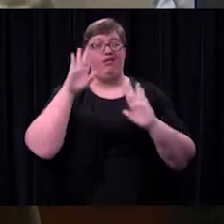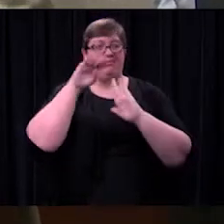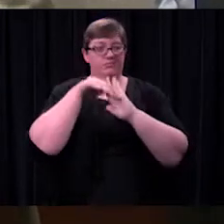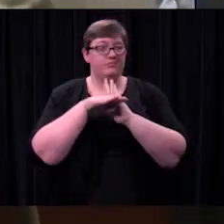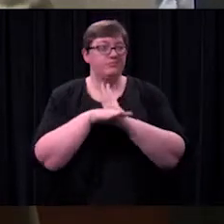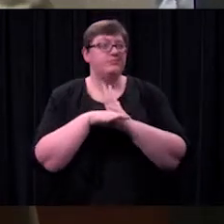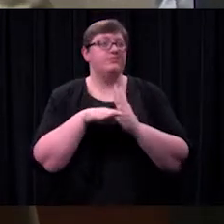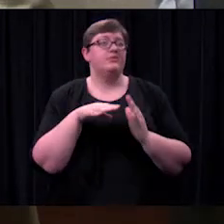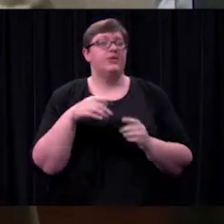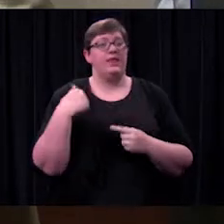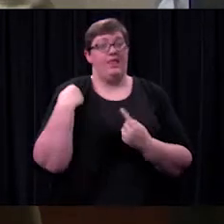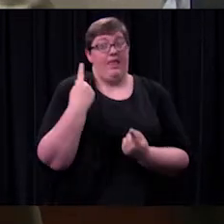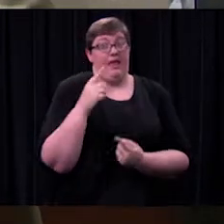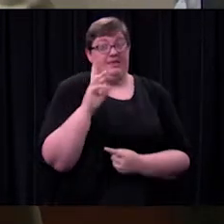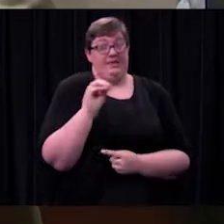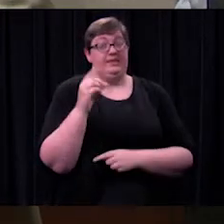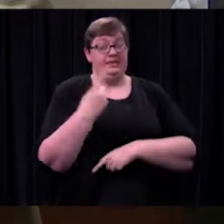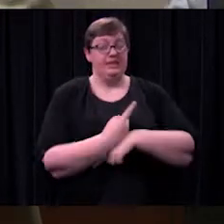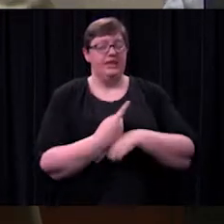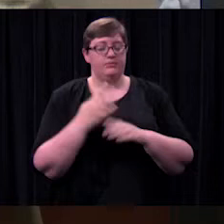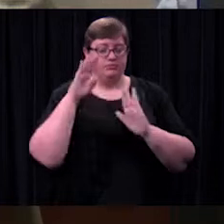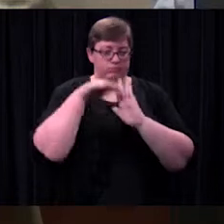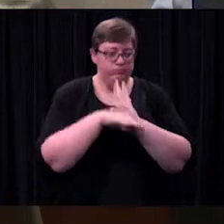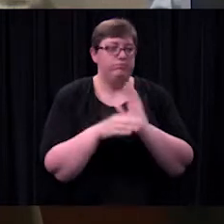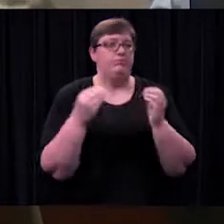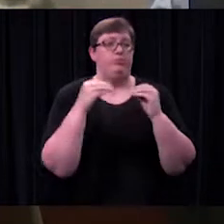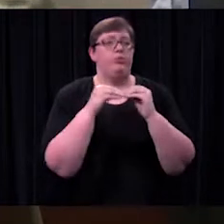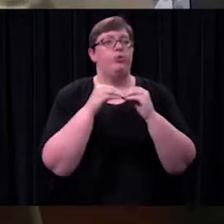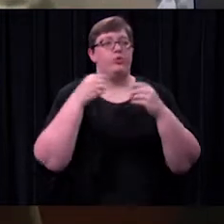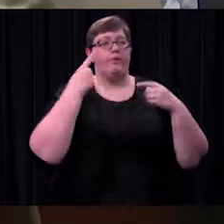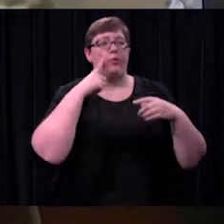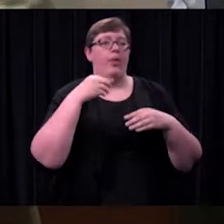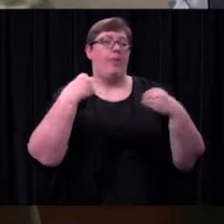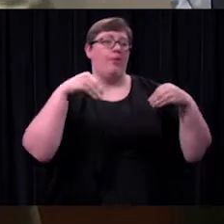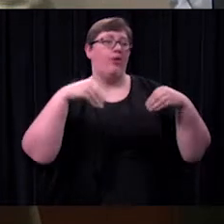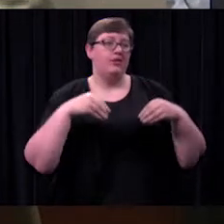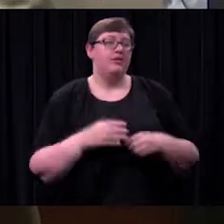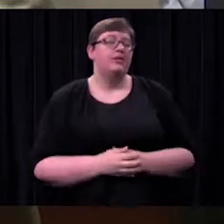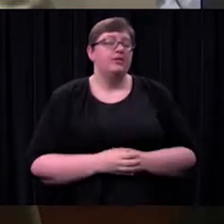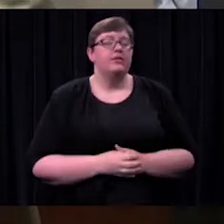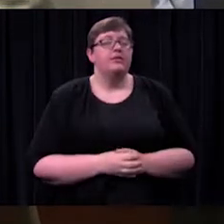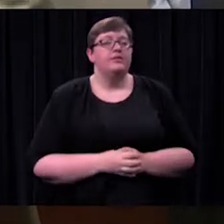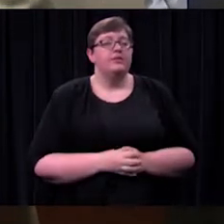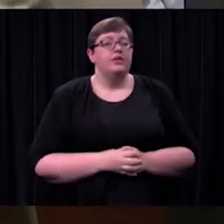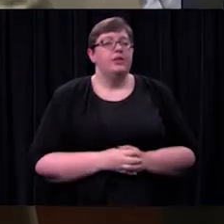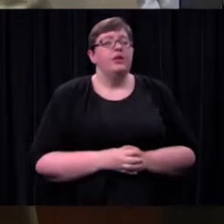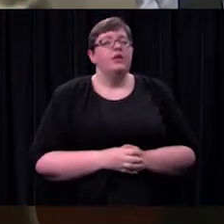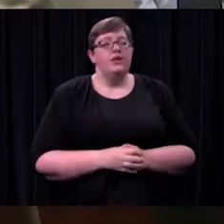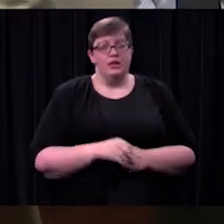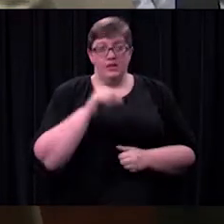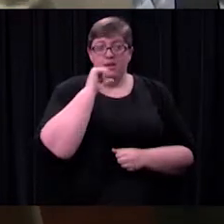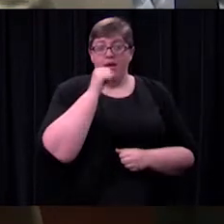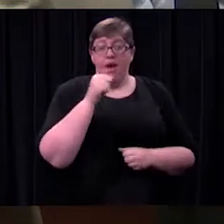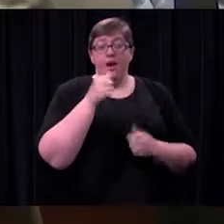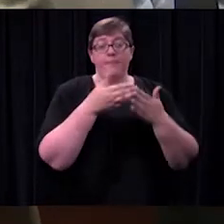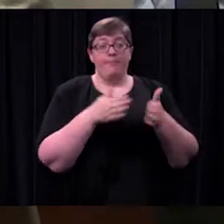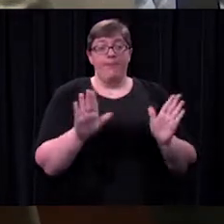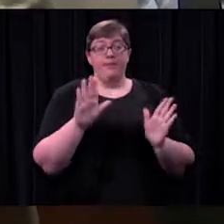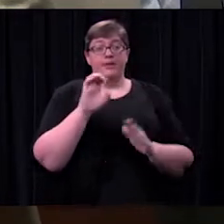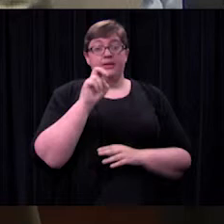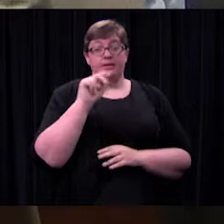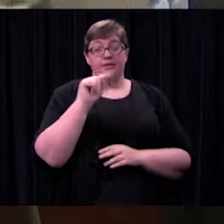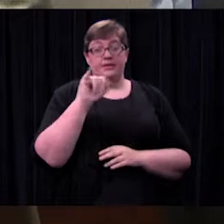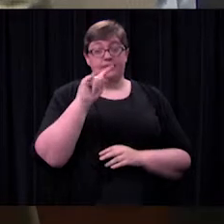it's deteriorated even more. But I have seen for non-public entities increases in property rates